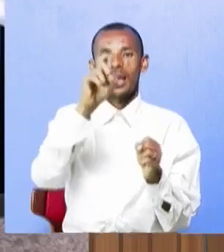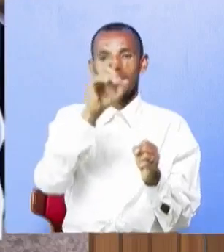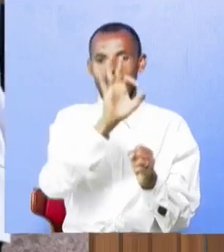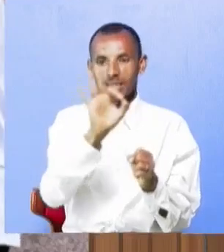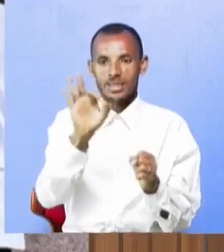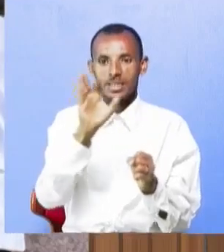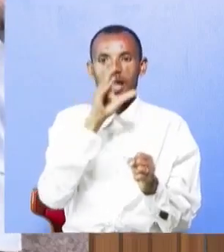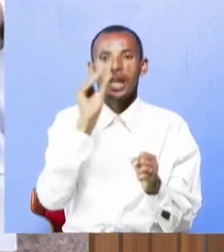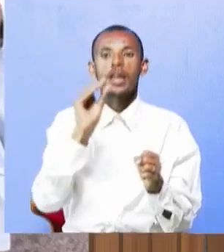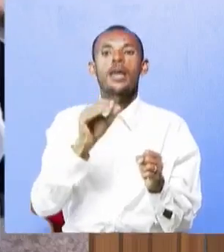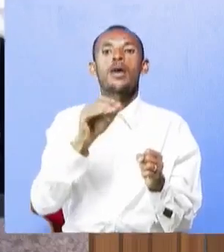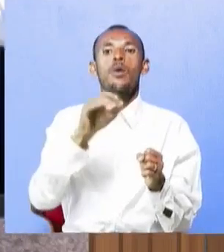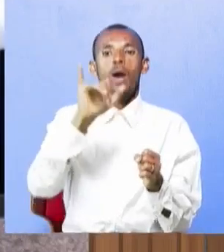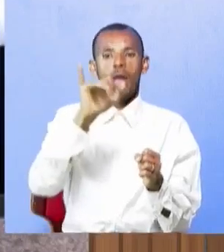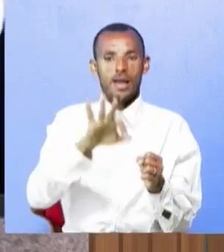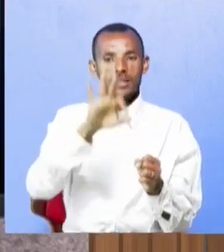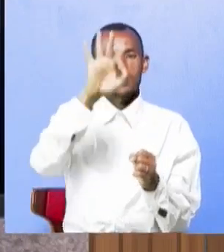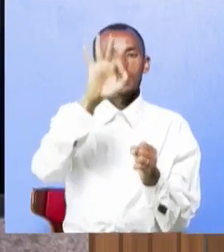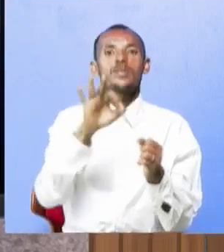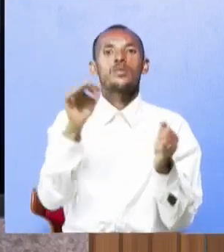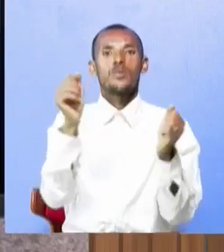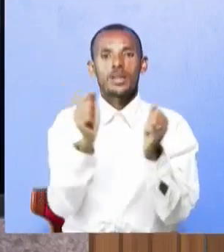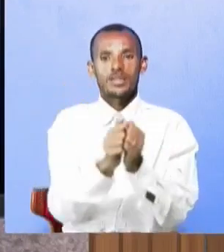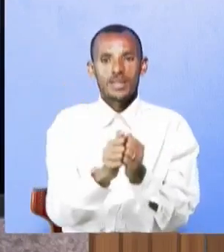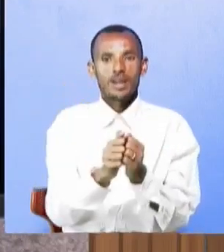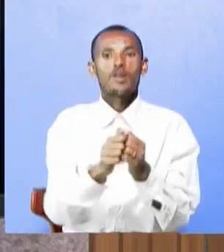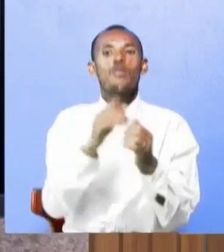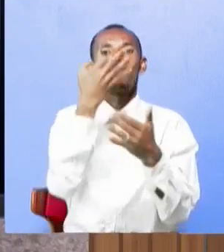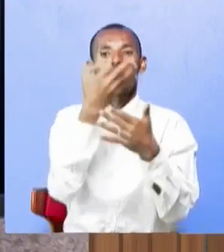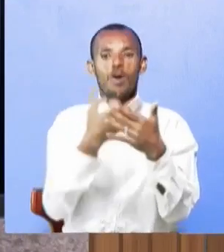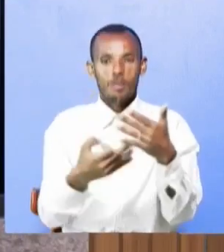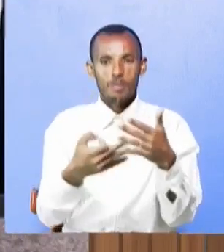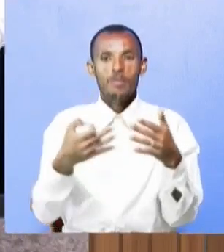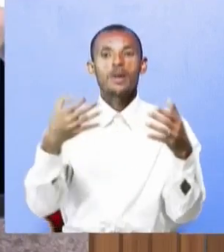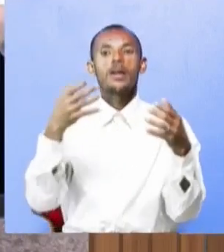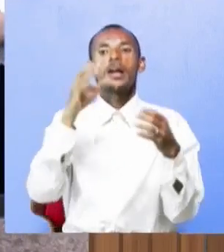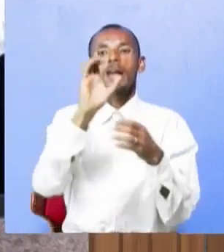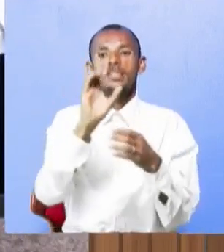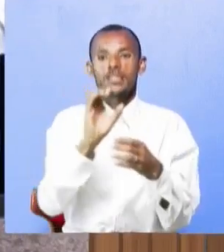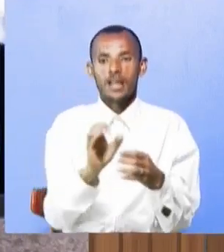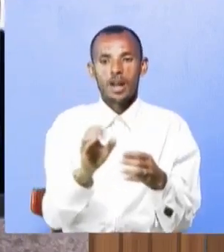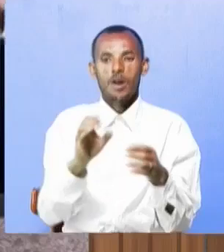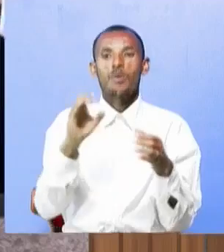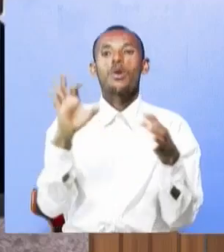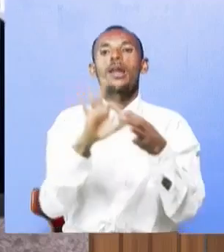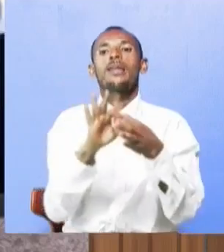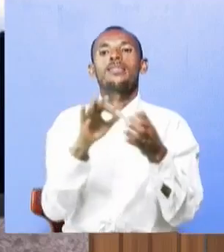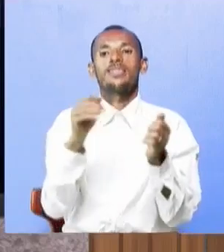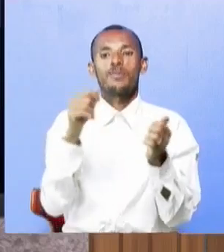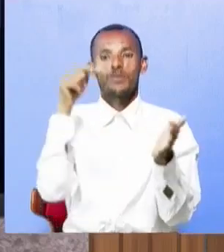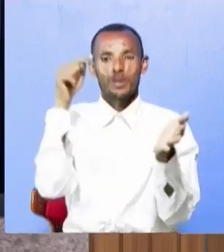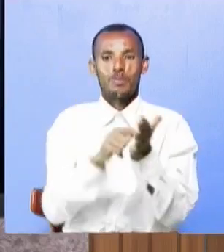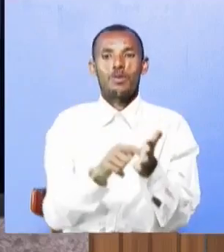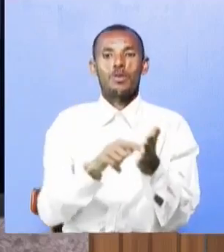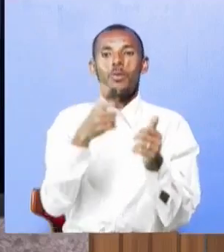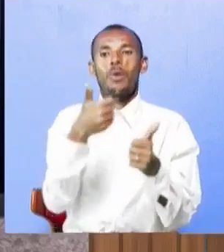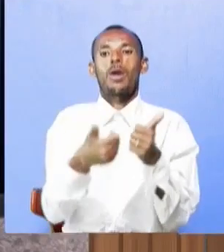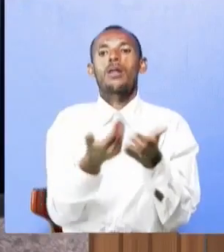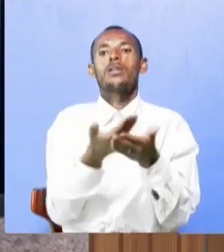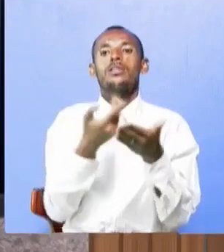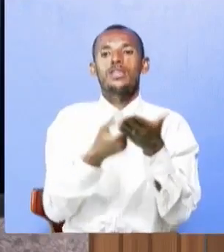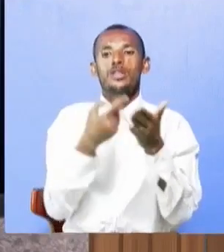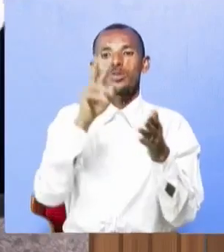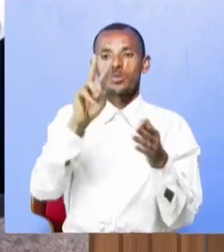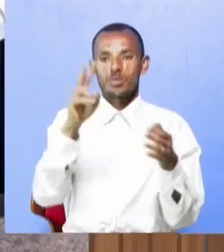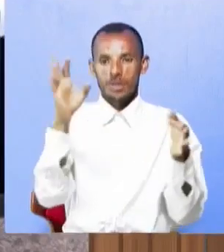the y-axis together forms a Cartesian coordinate system, and the point where these two axes intersect